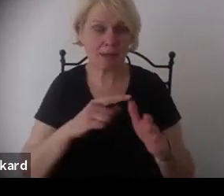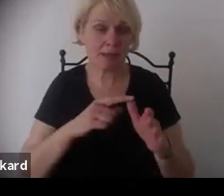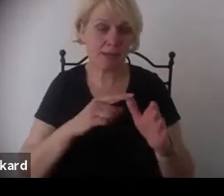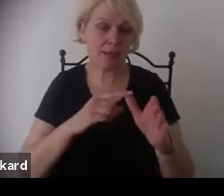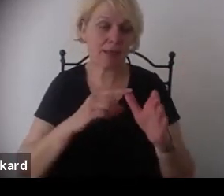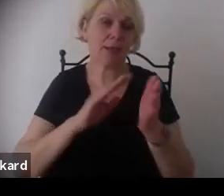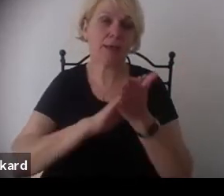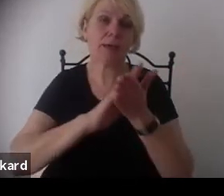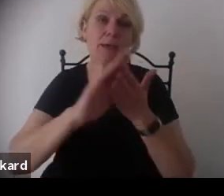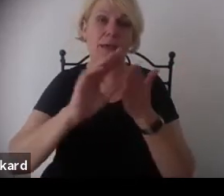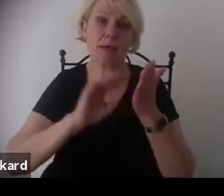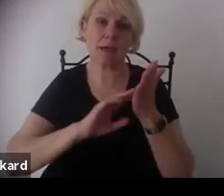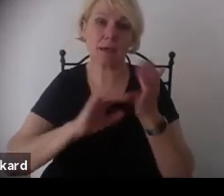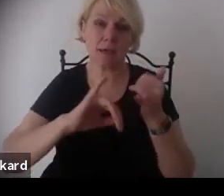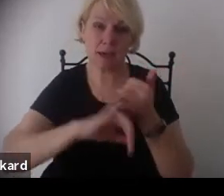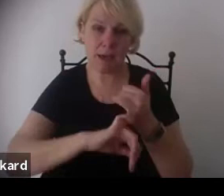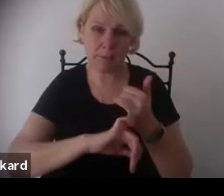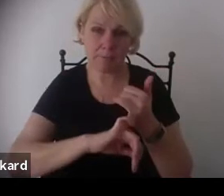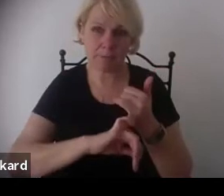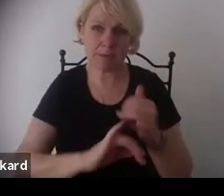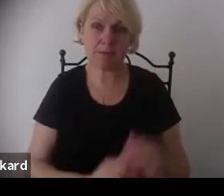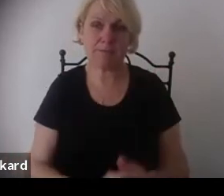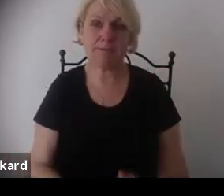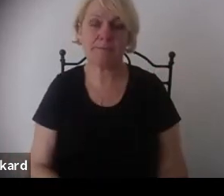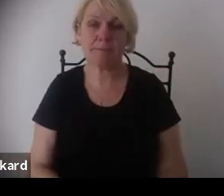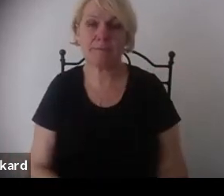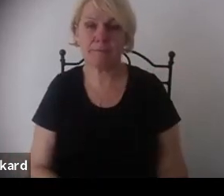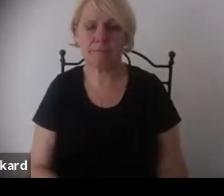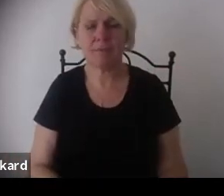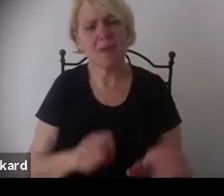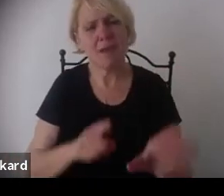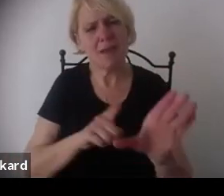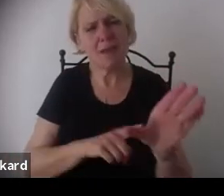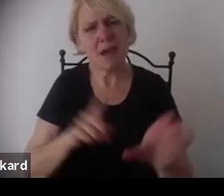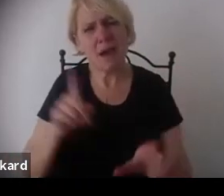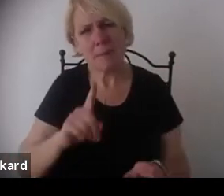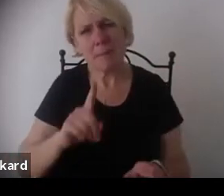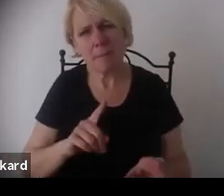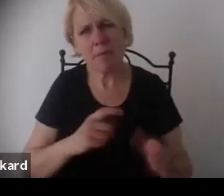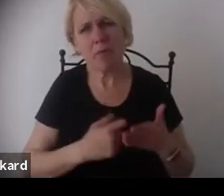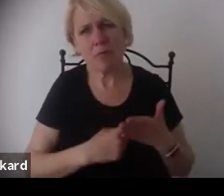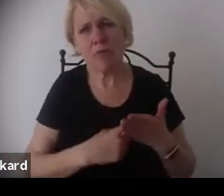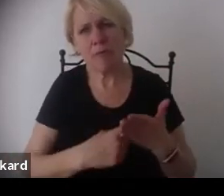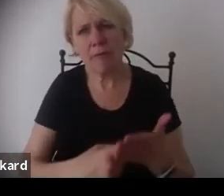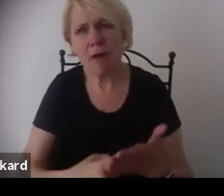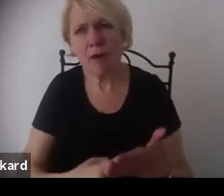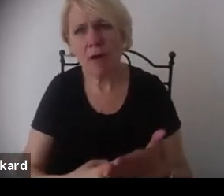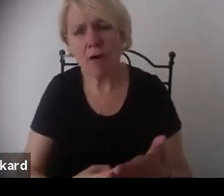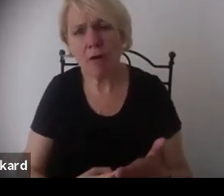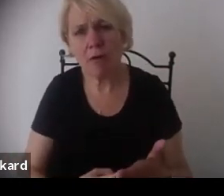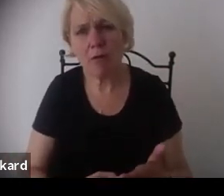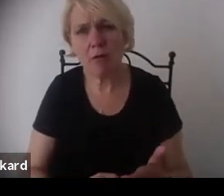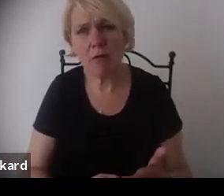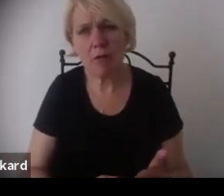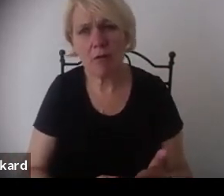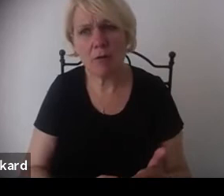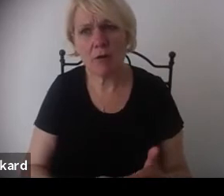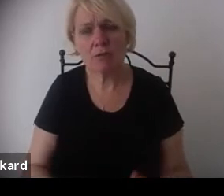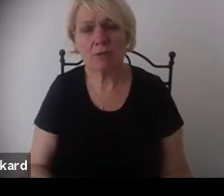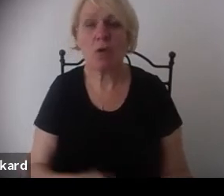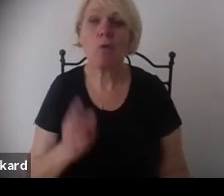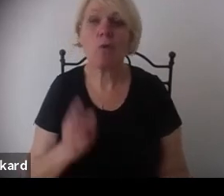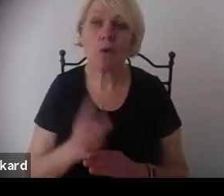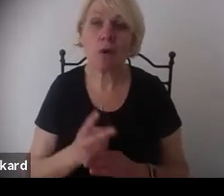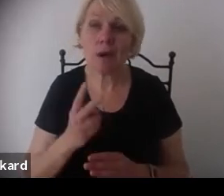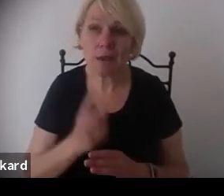two. But it talks about here, can young people still be referred to CAMS? And again, back to wait list. I don't know if that's a different